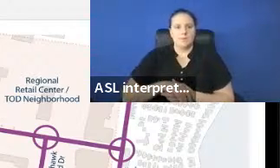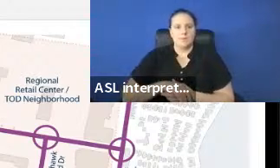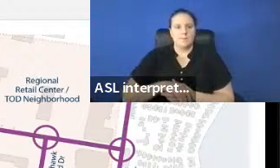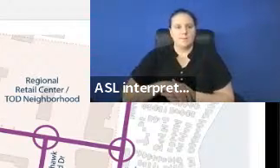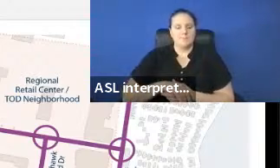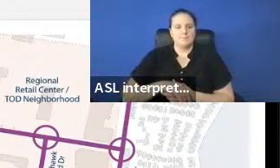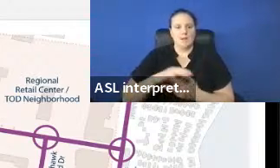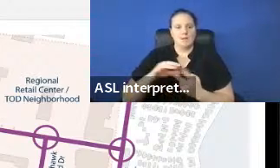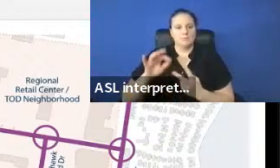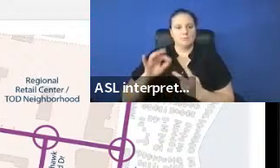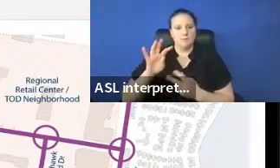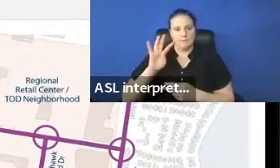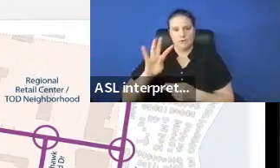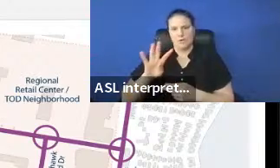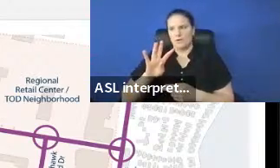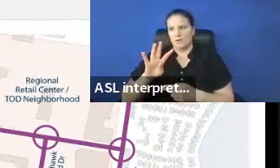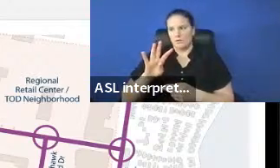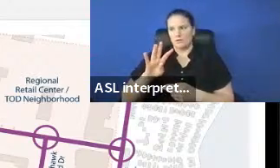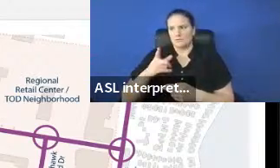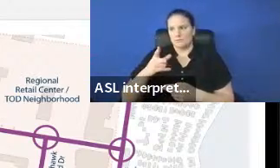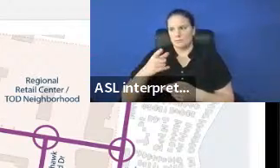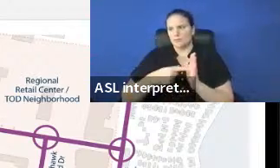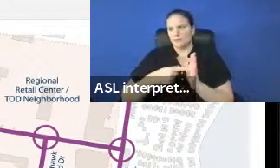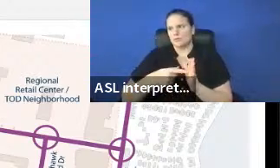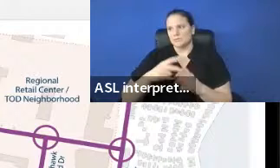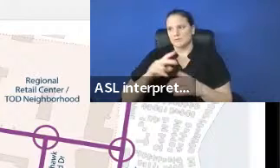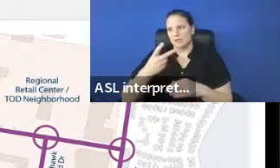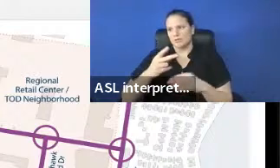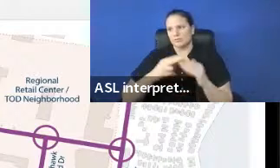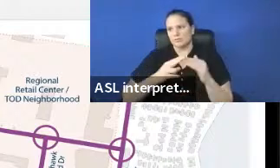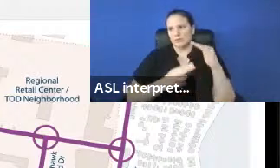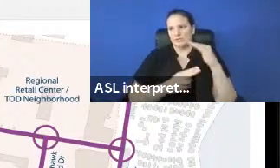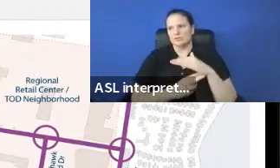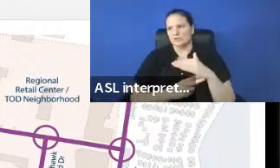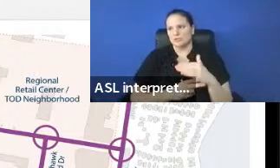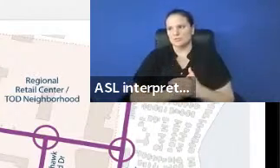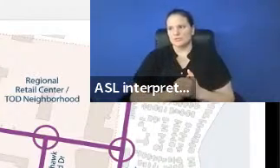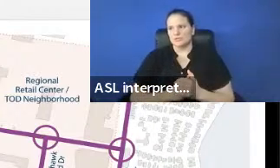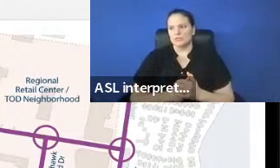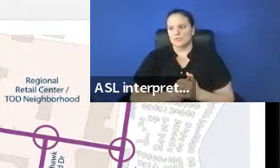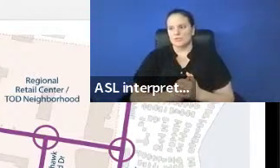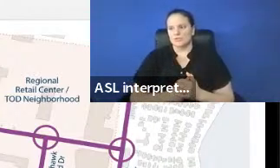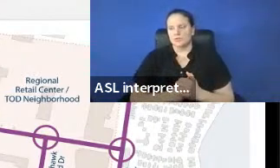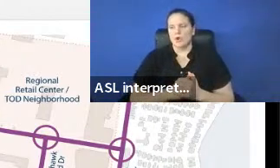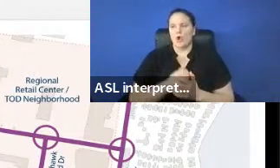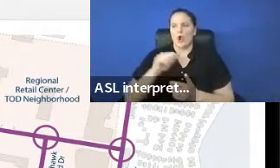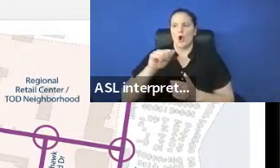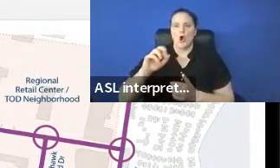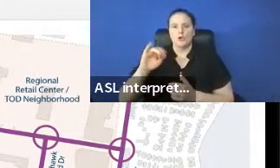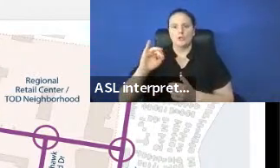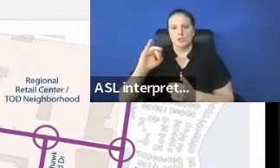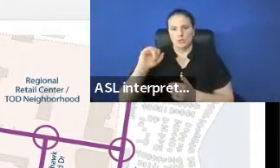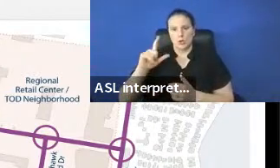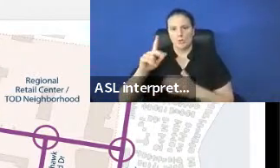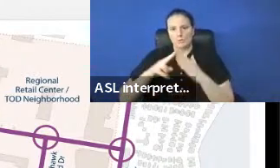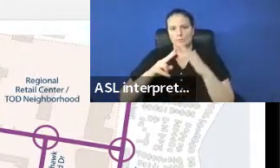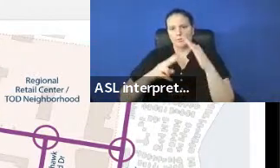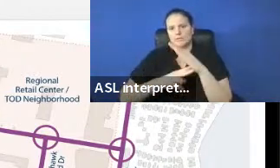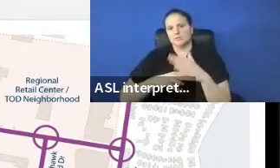Option 4 introduces the second bridge, the second arterial bridge